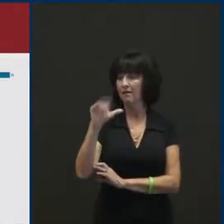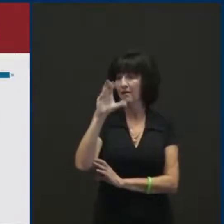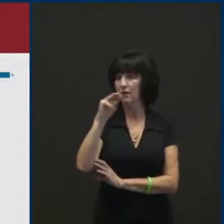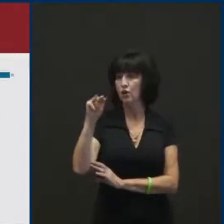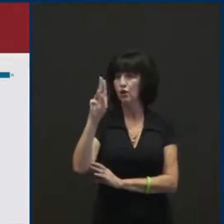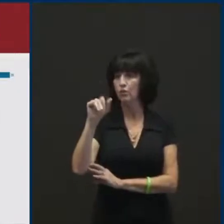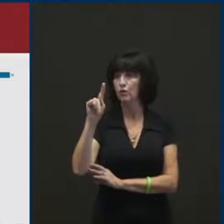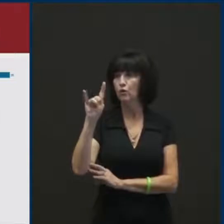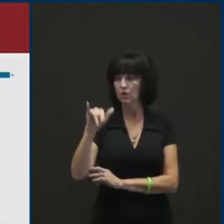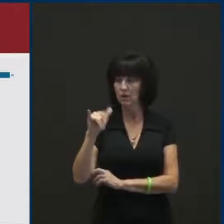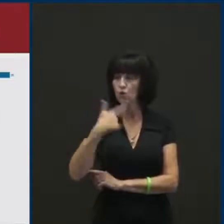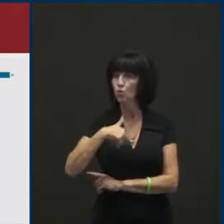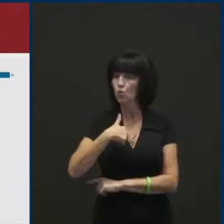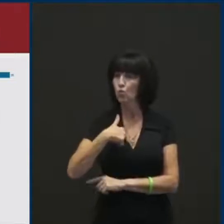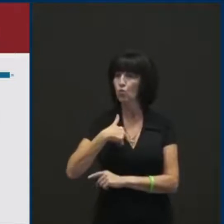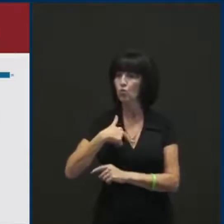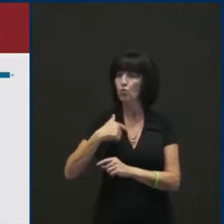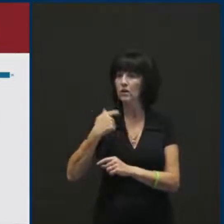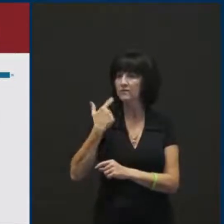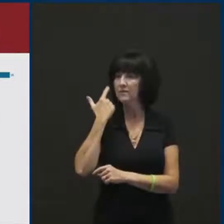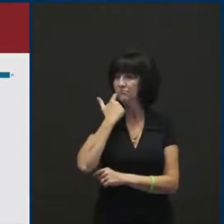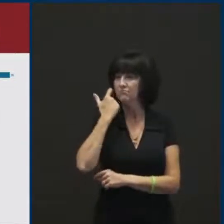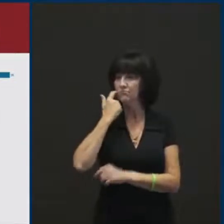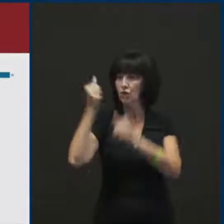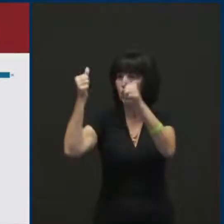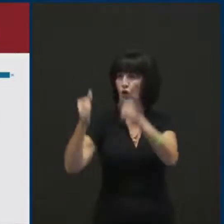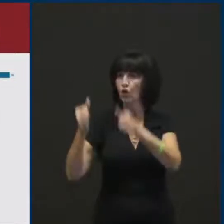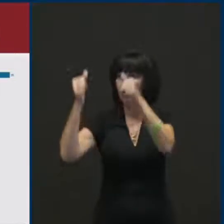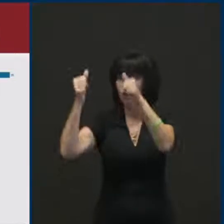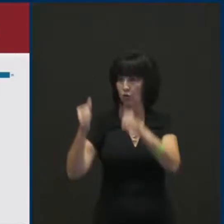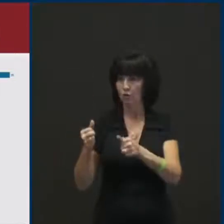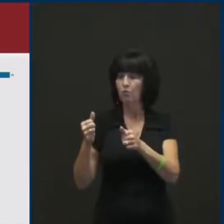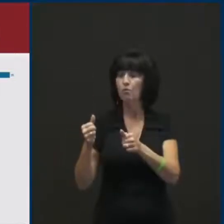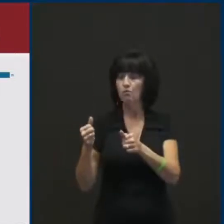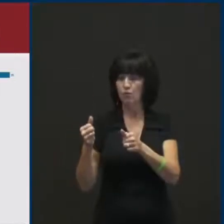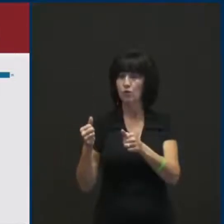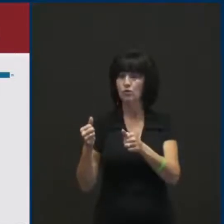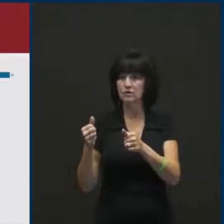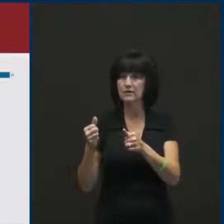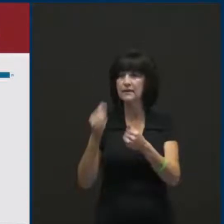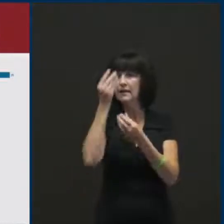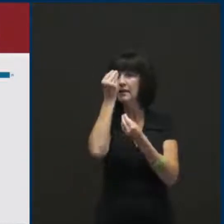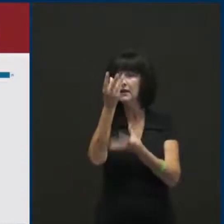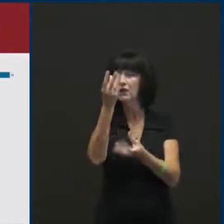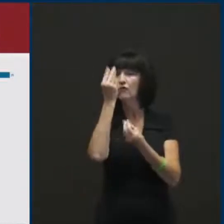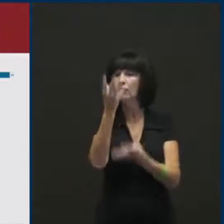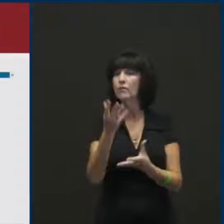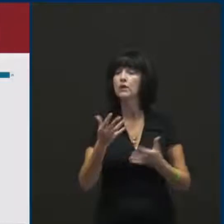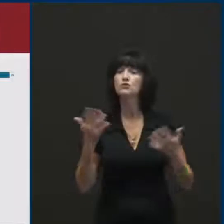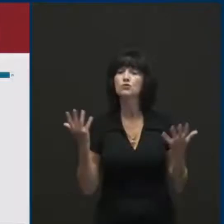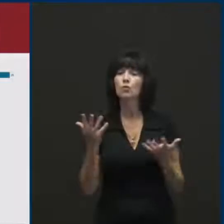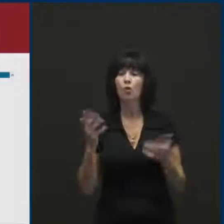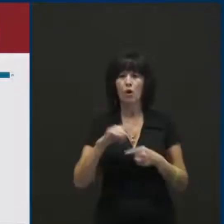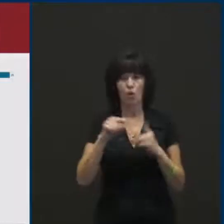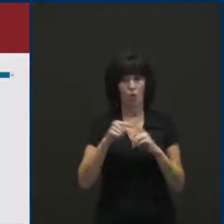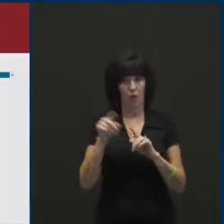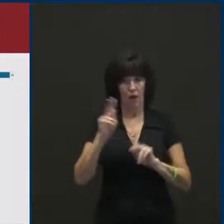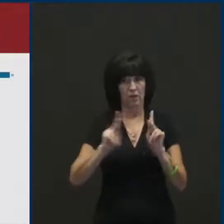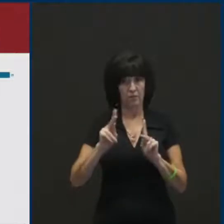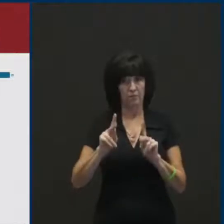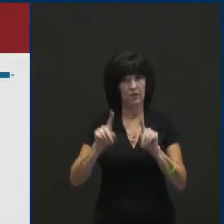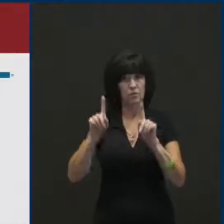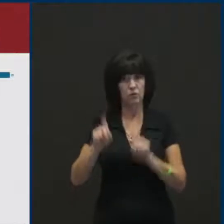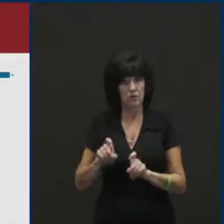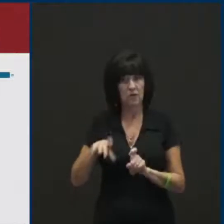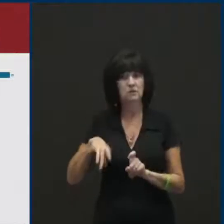posting information about venues visited by our cases. So our case investigators will ask cases